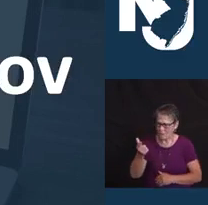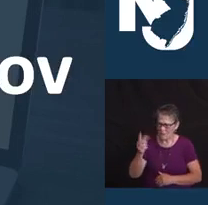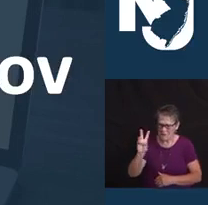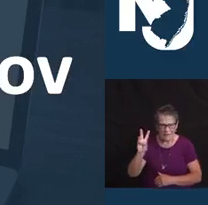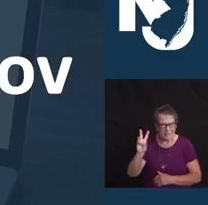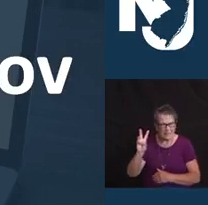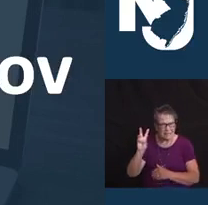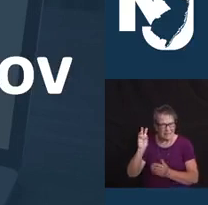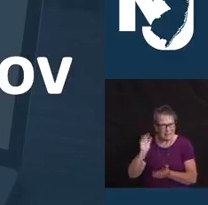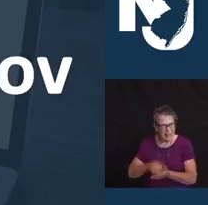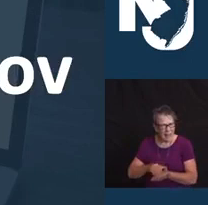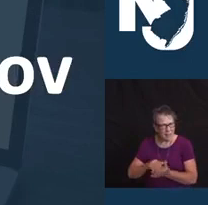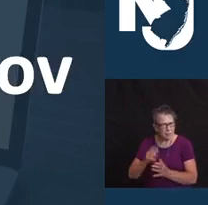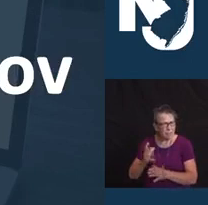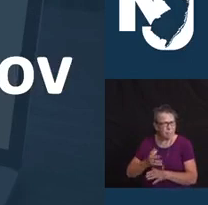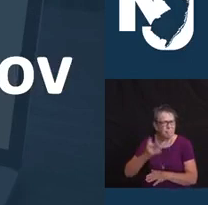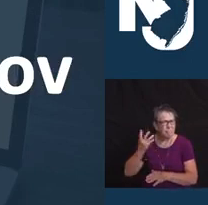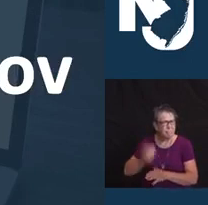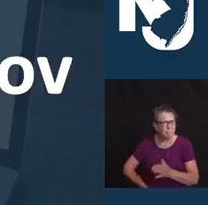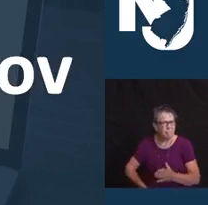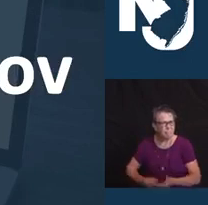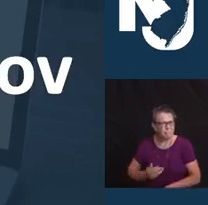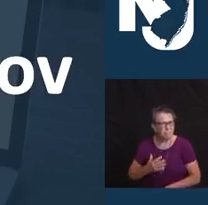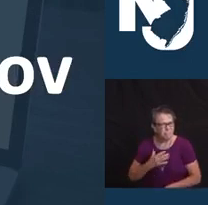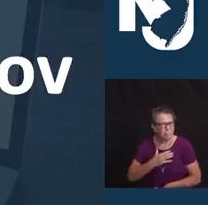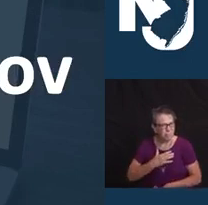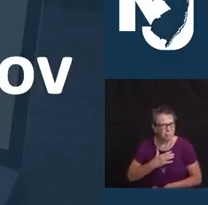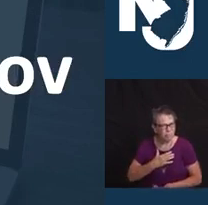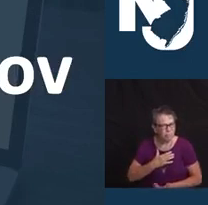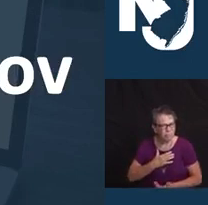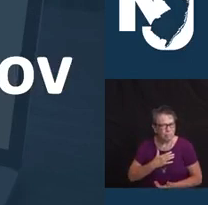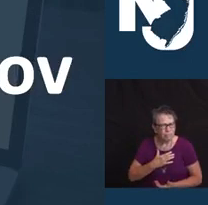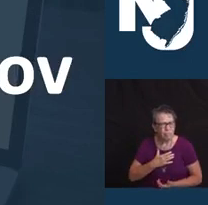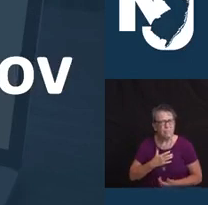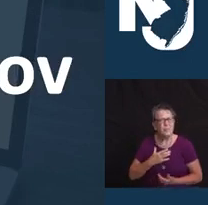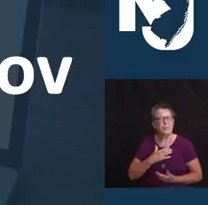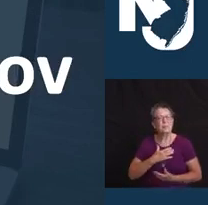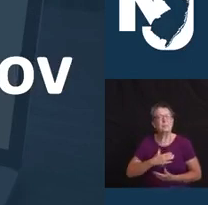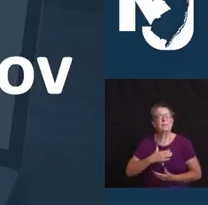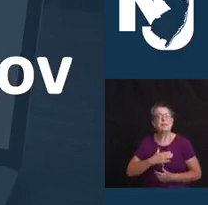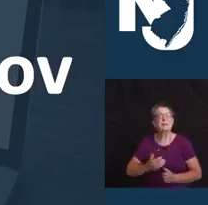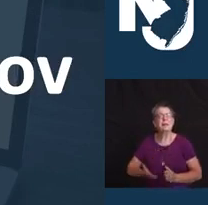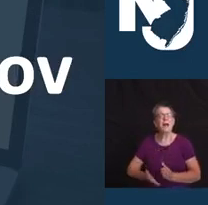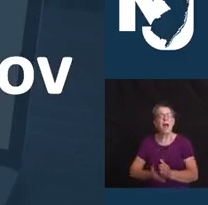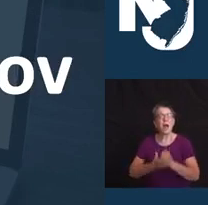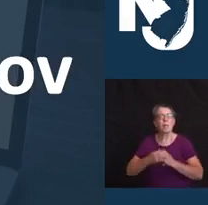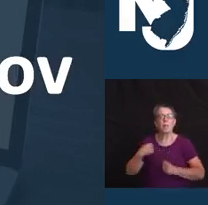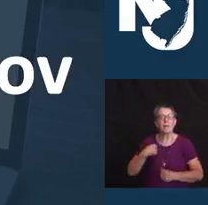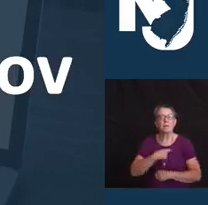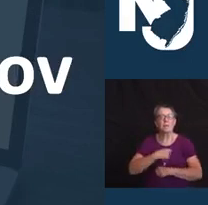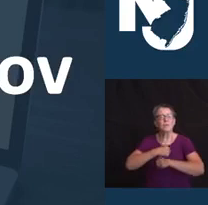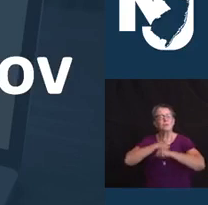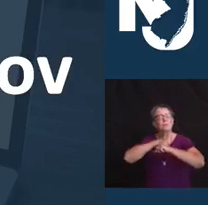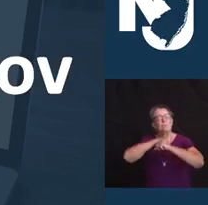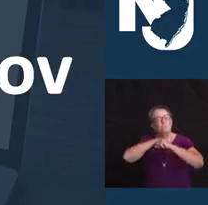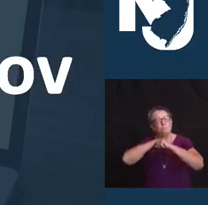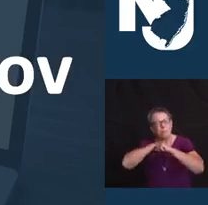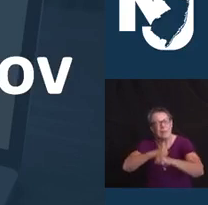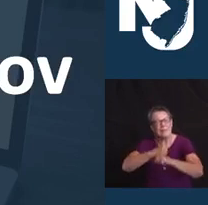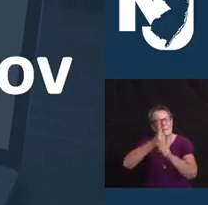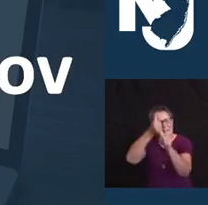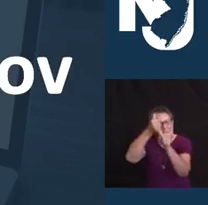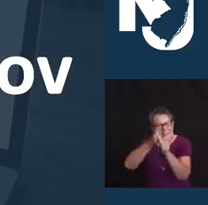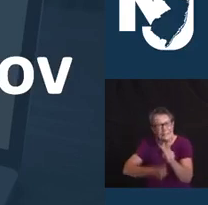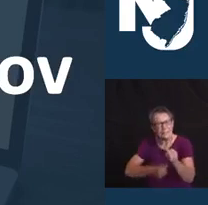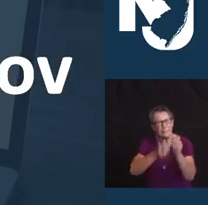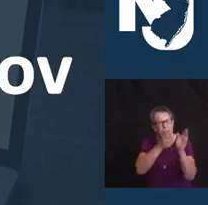taken by this virus. Please help us protect every possible life. Get vaccinated, and even if you are vaccinated,